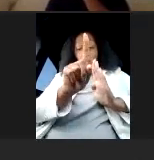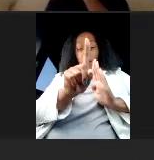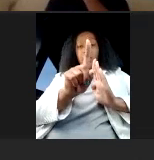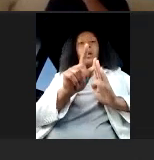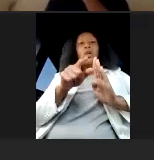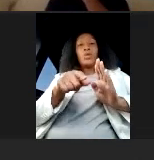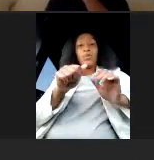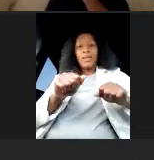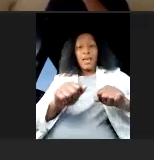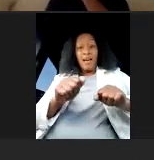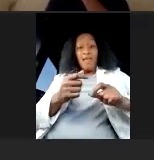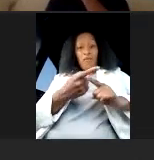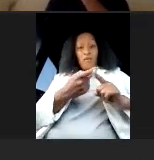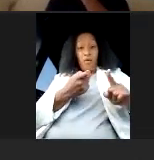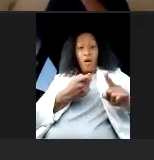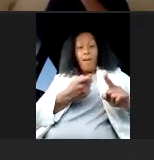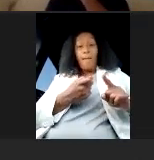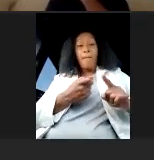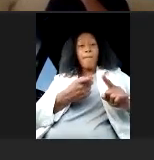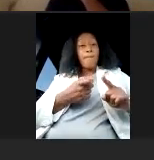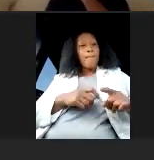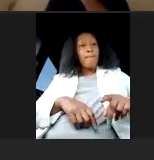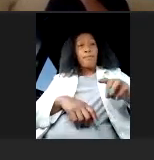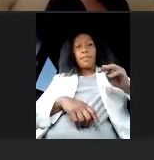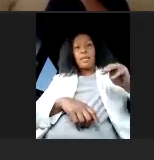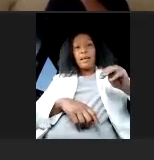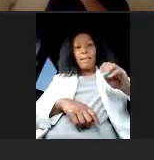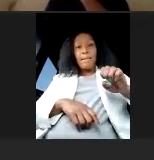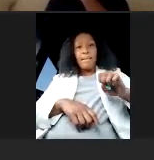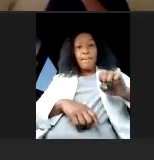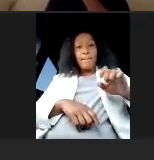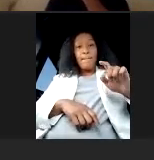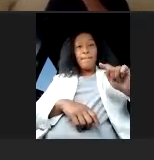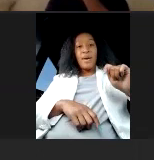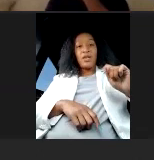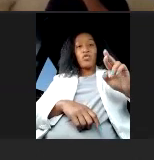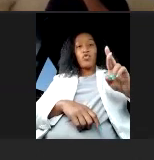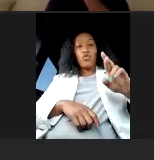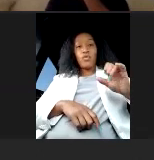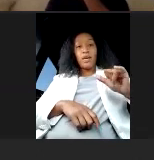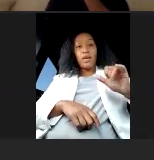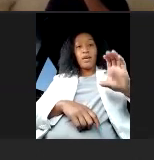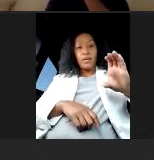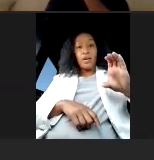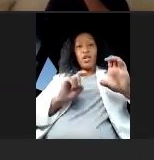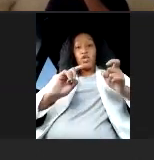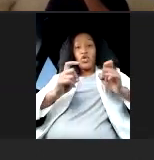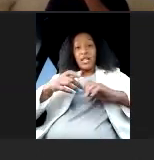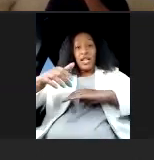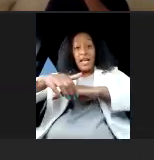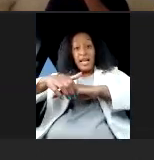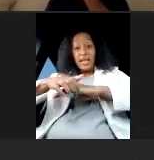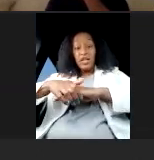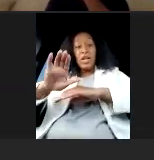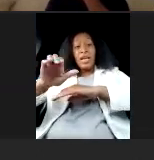Whether I'm going from metric to English, or English to metric, or metric